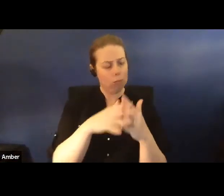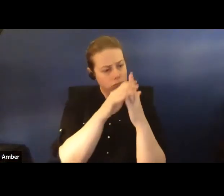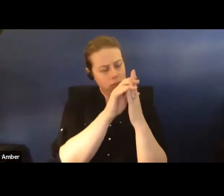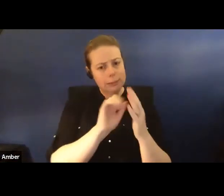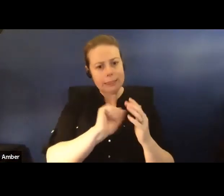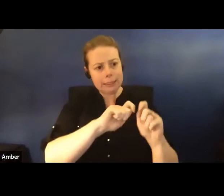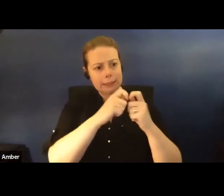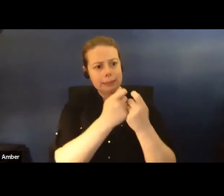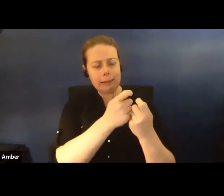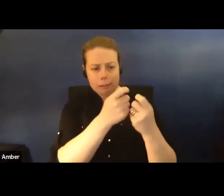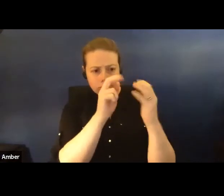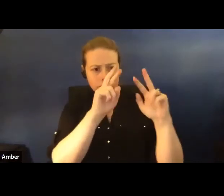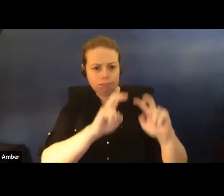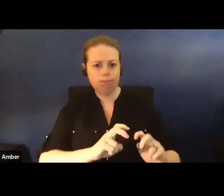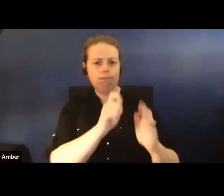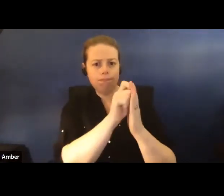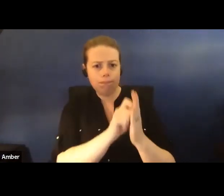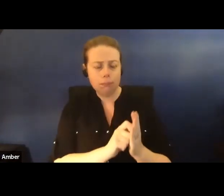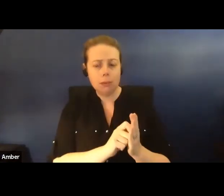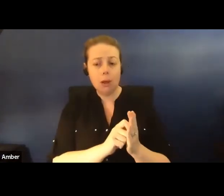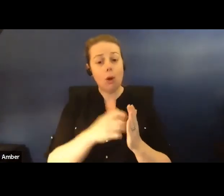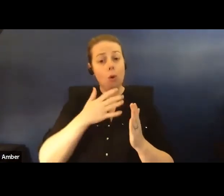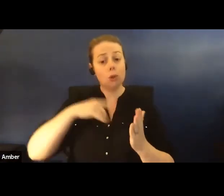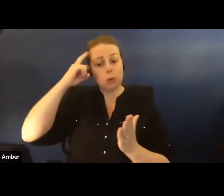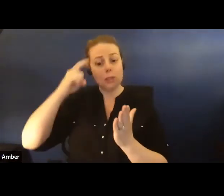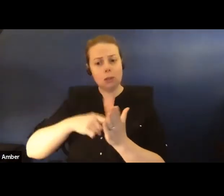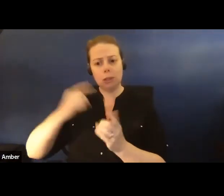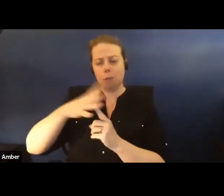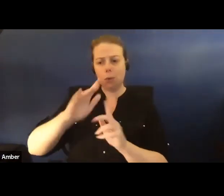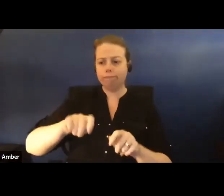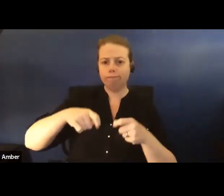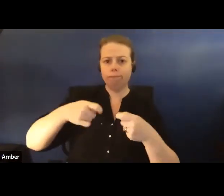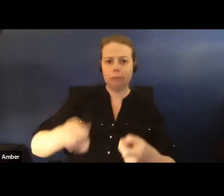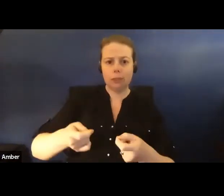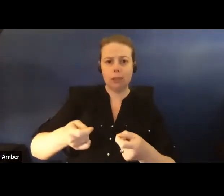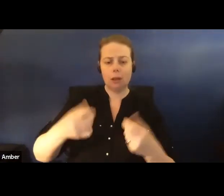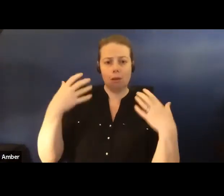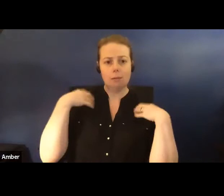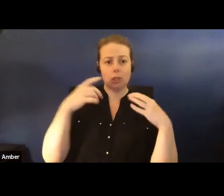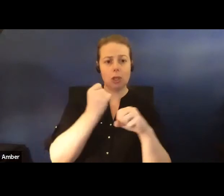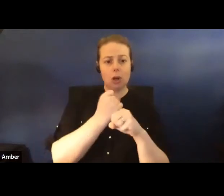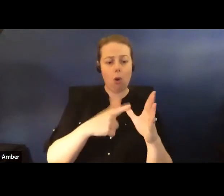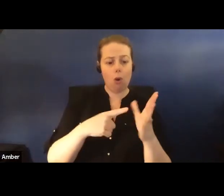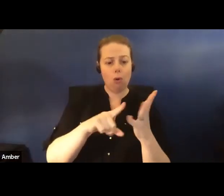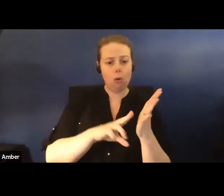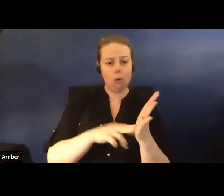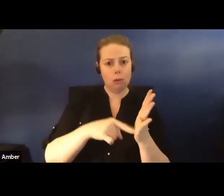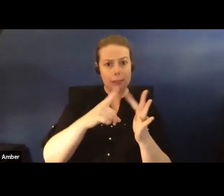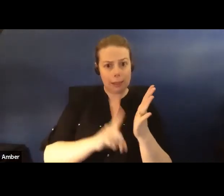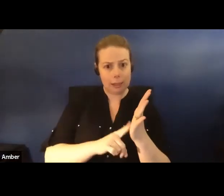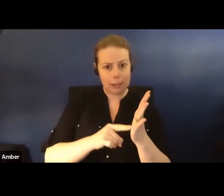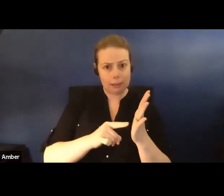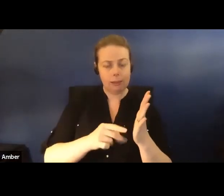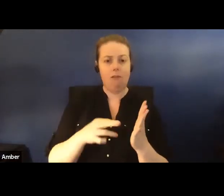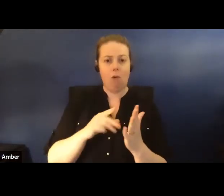acknowledge the important contribution of Commissioner Gauntlett to this report. And I really welcome the opportunity to